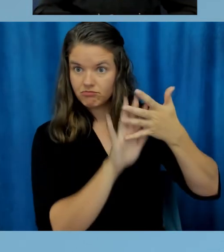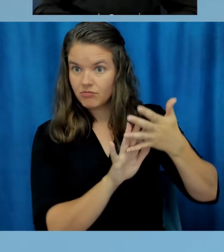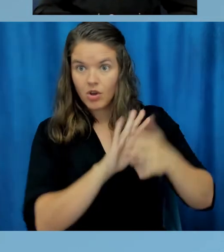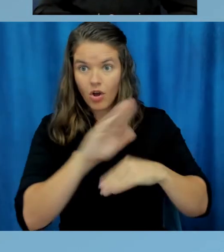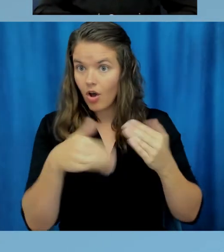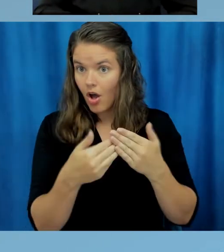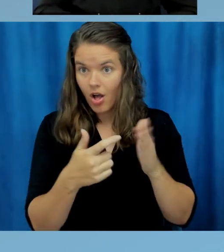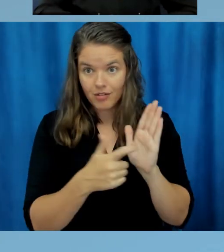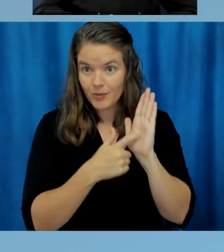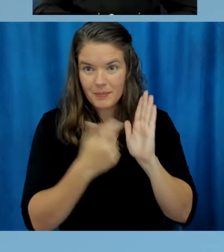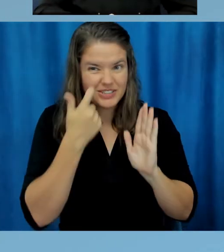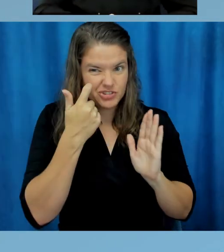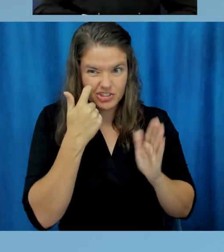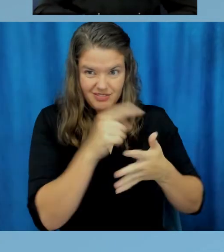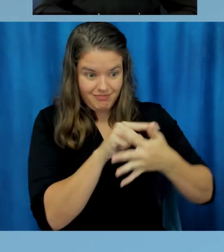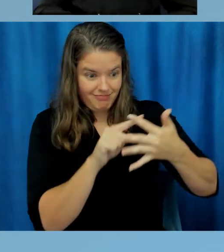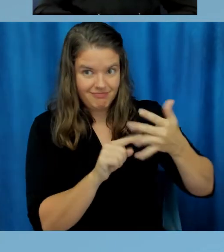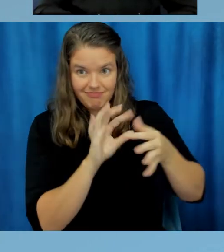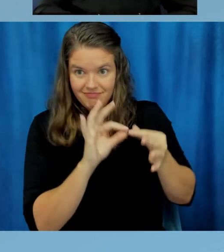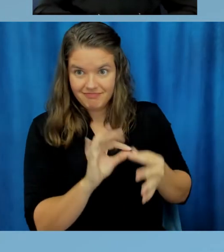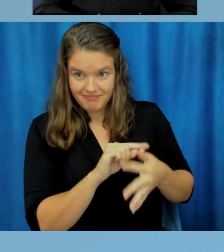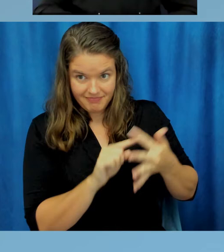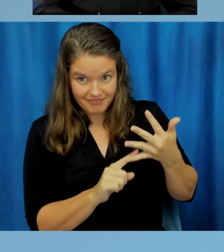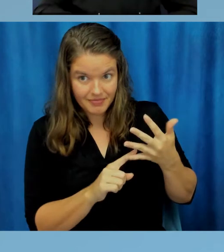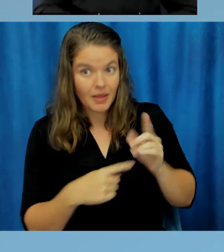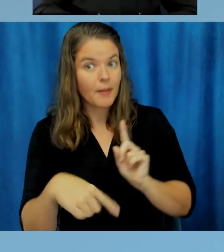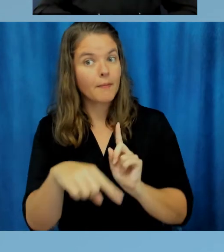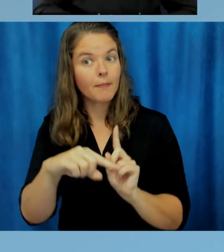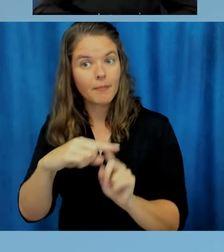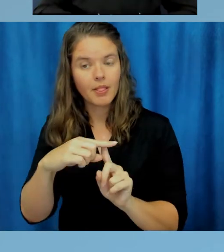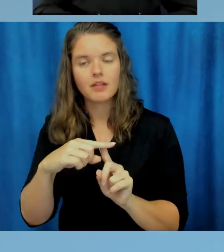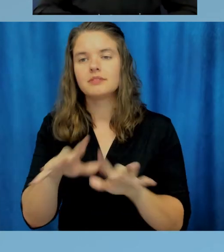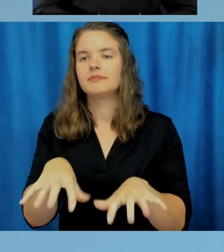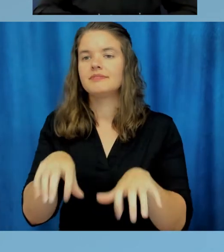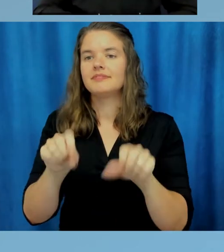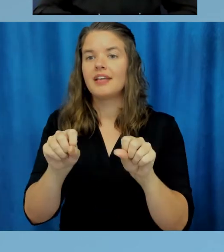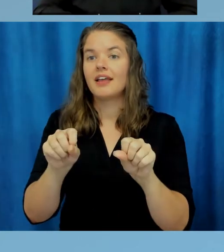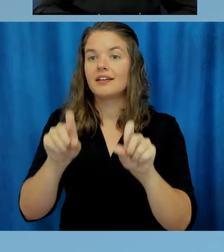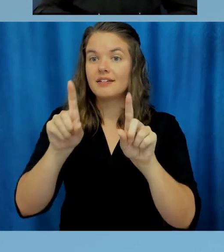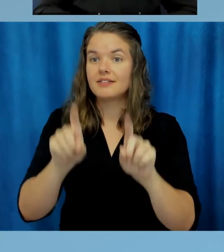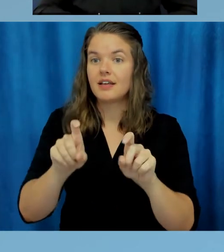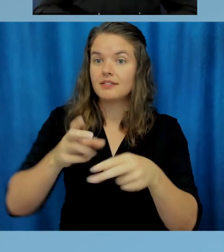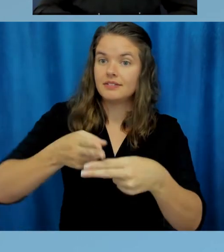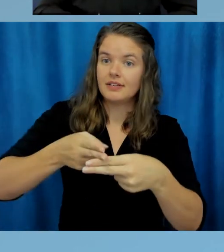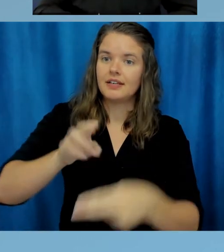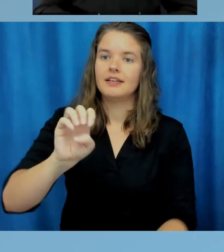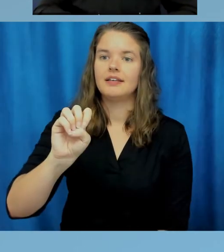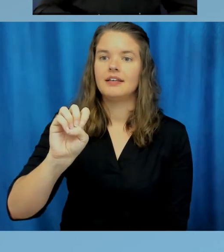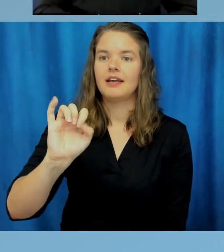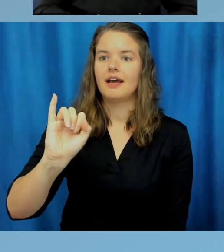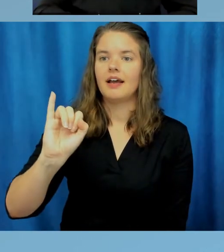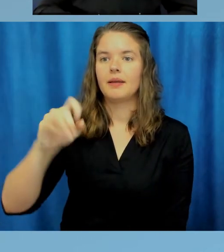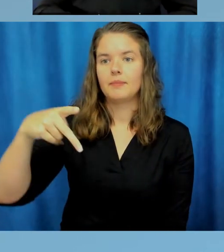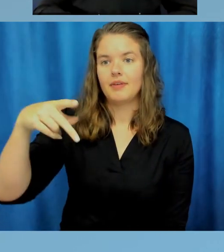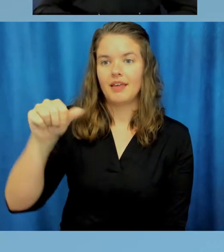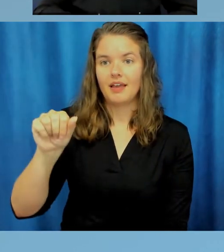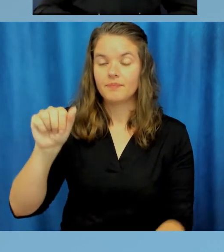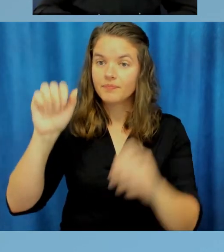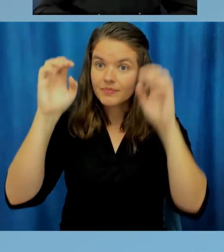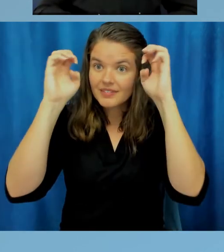of the requirements that I just stated prior, as well as taking the EIPA, the